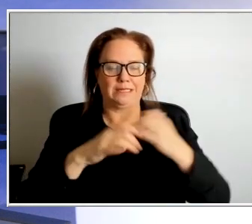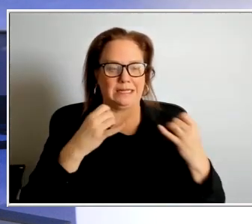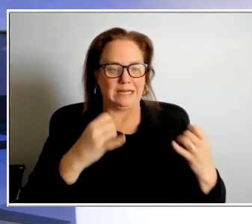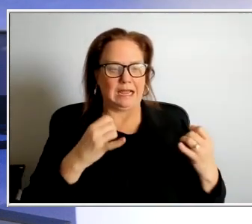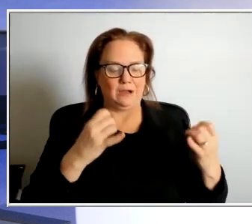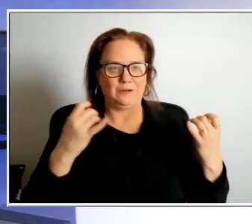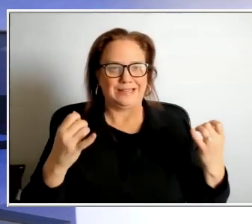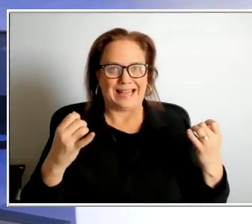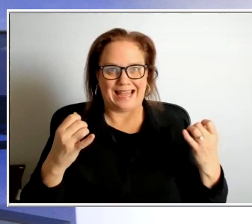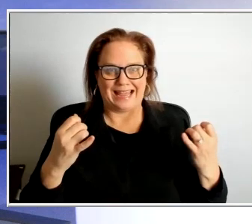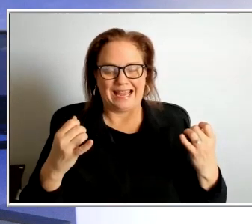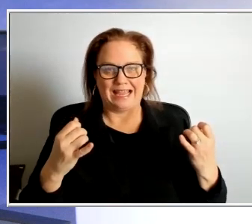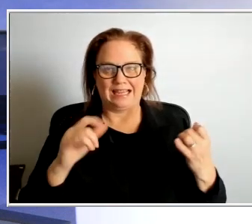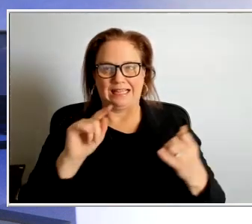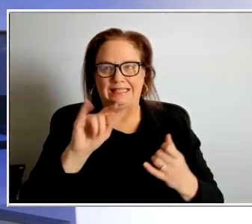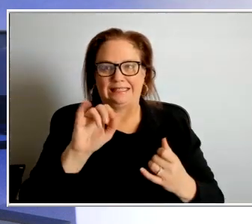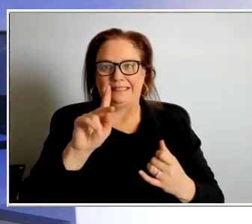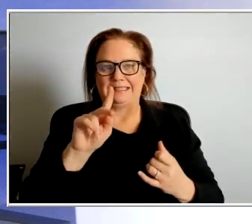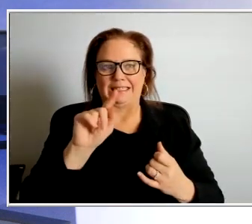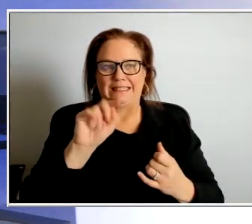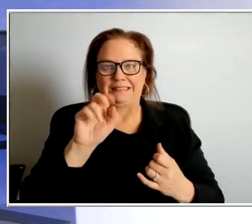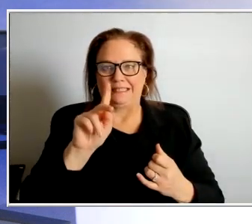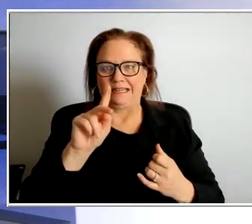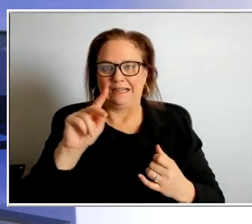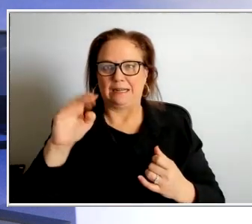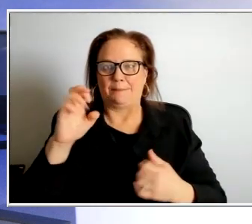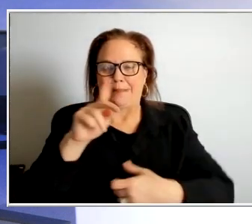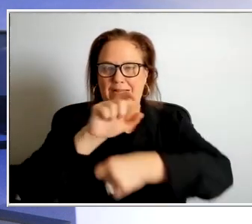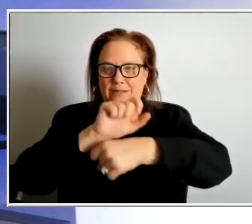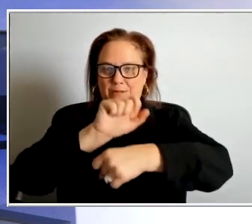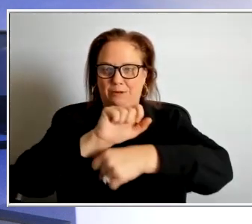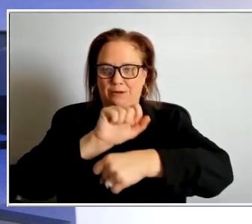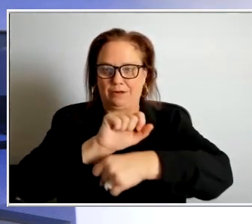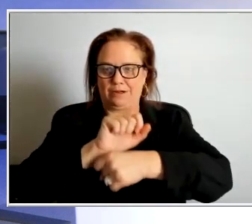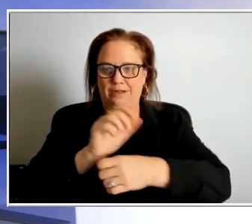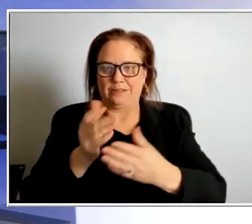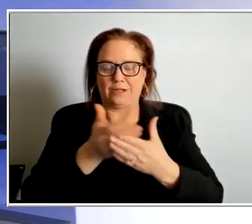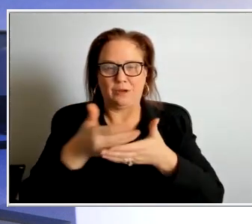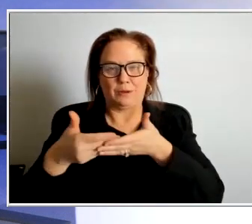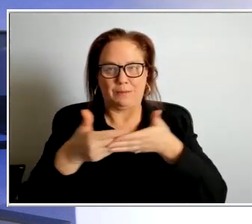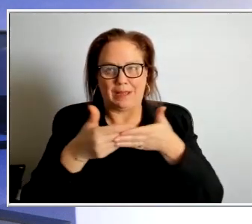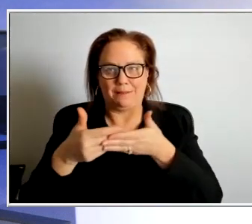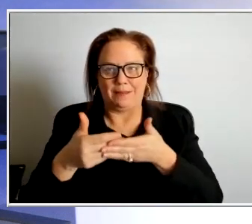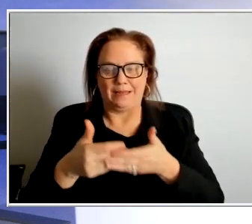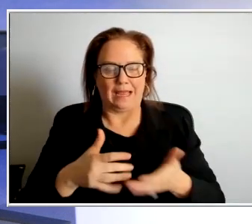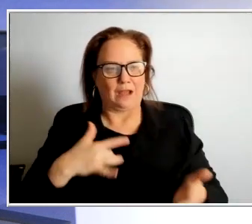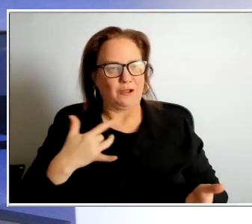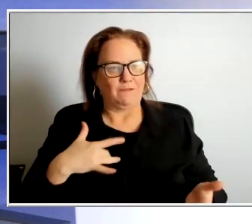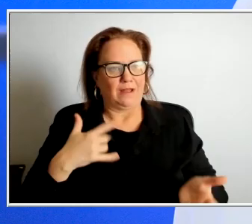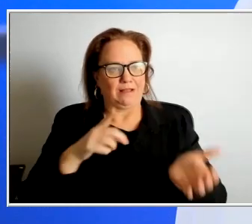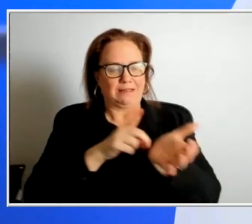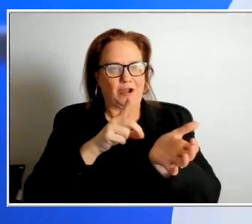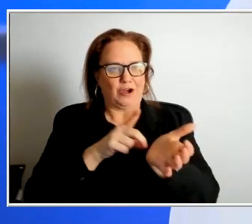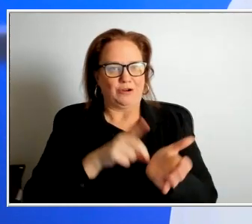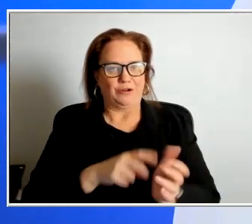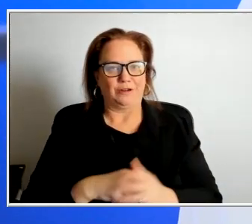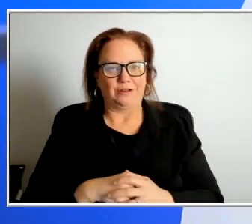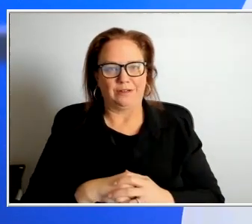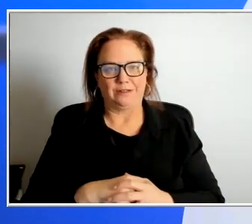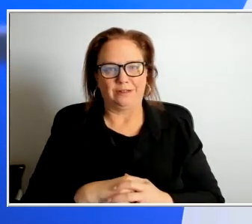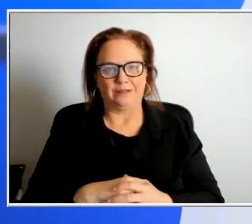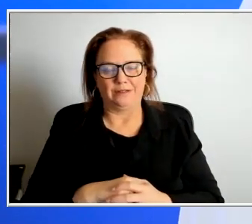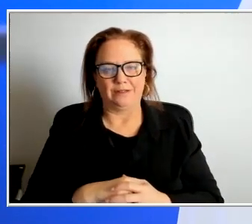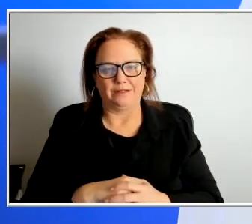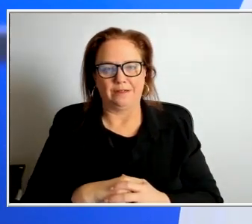today, TikToking, back to work. He has a new child. What's that like for you as a doctor? I mean,